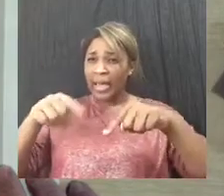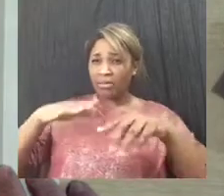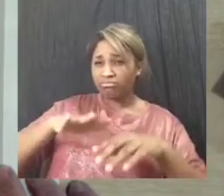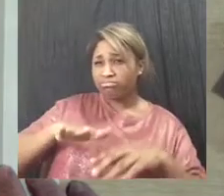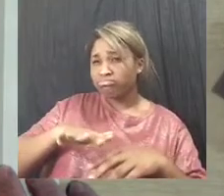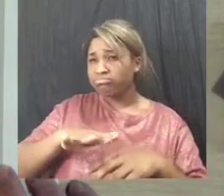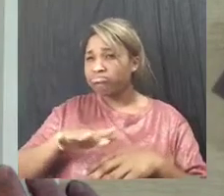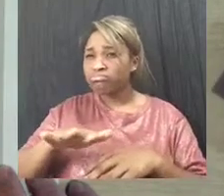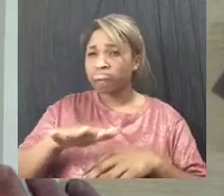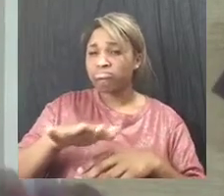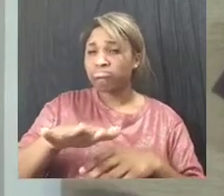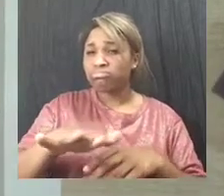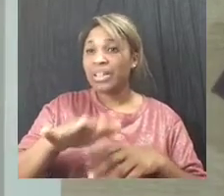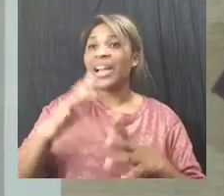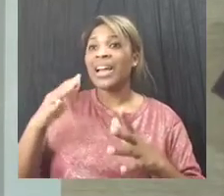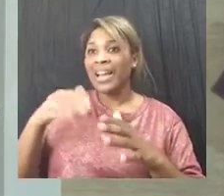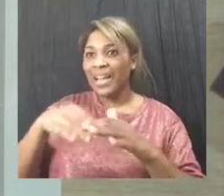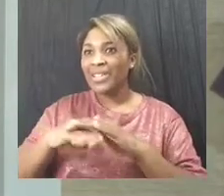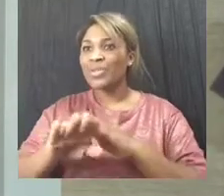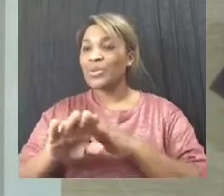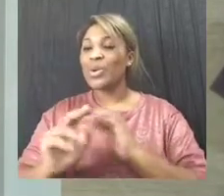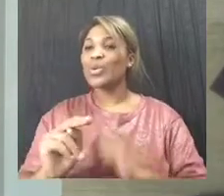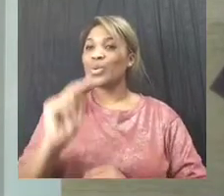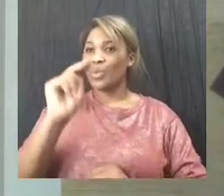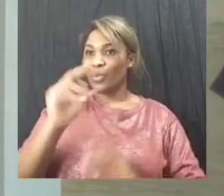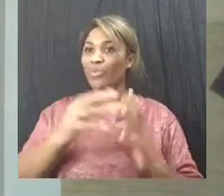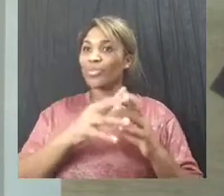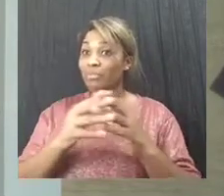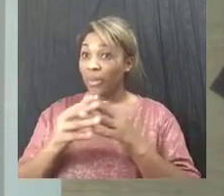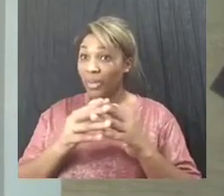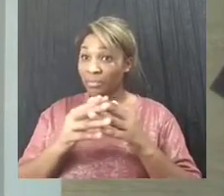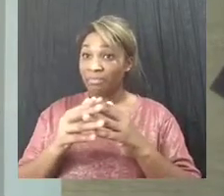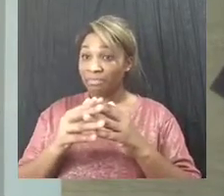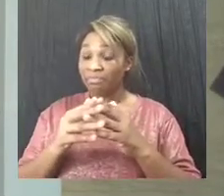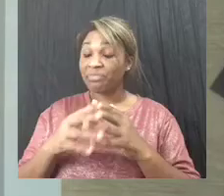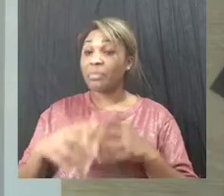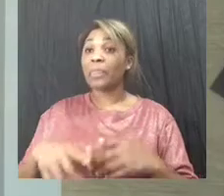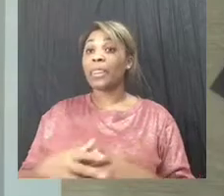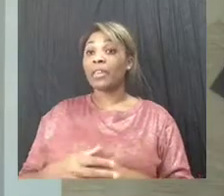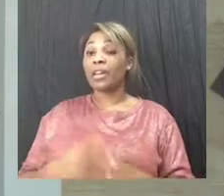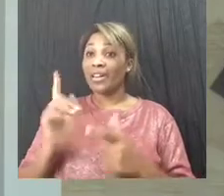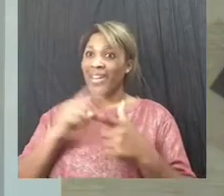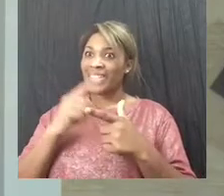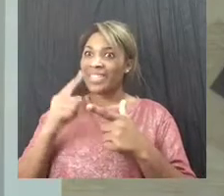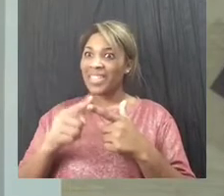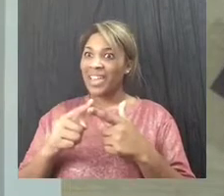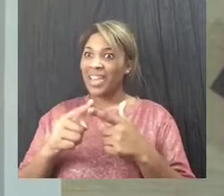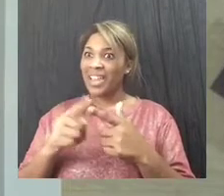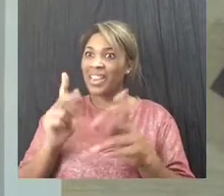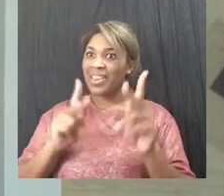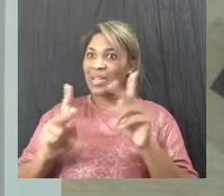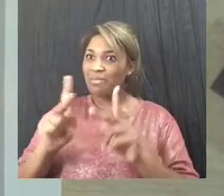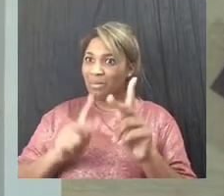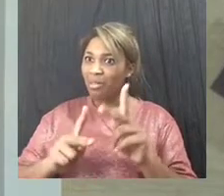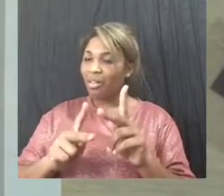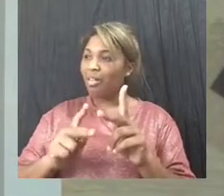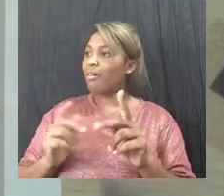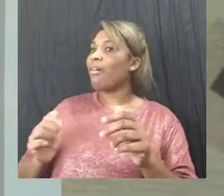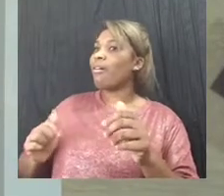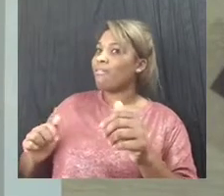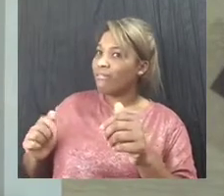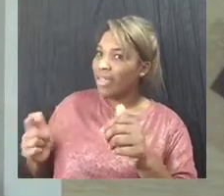and into North America. And then people followed. The early